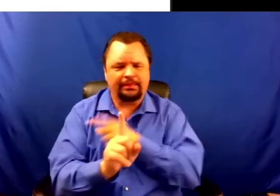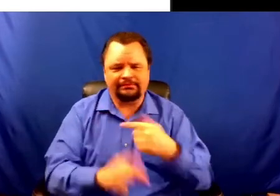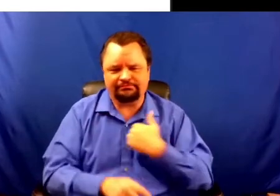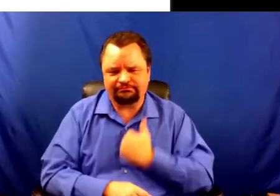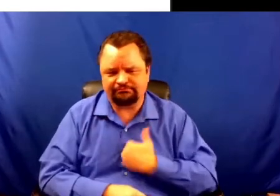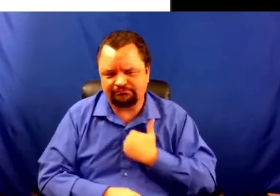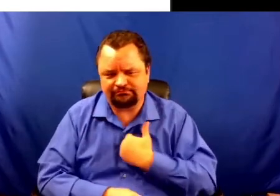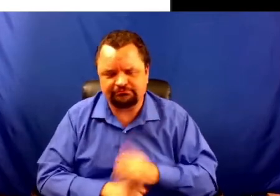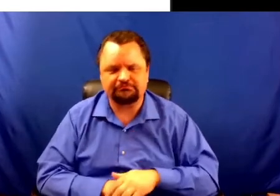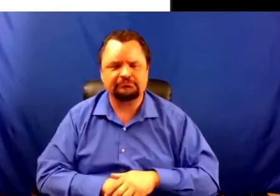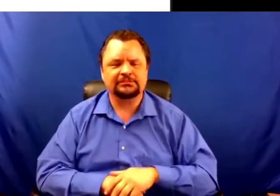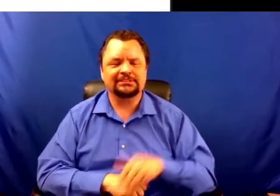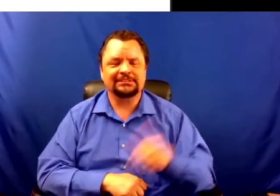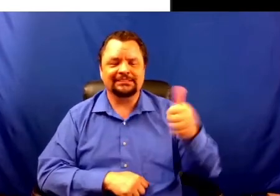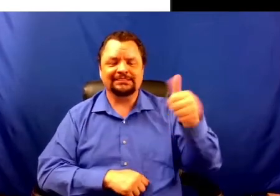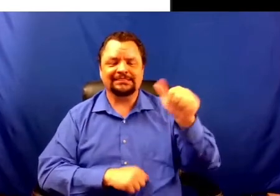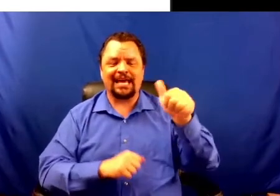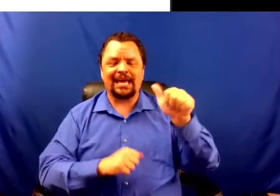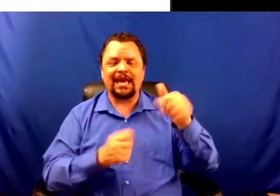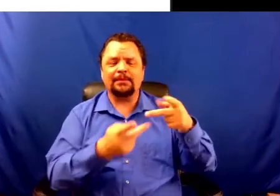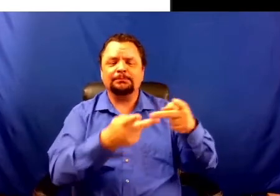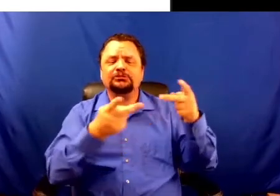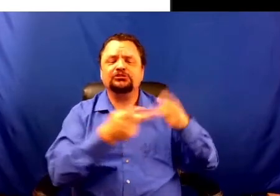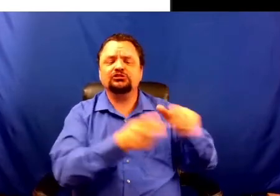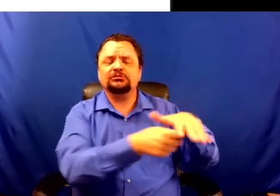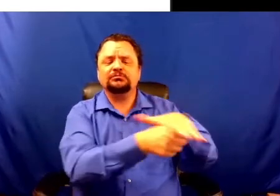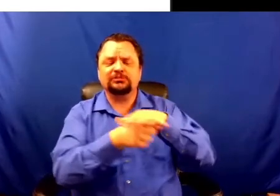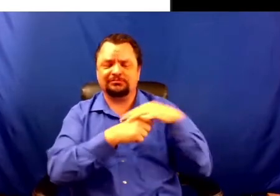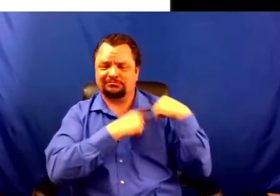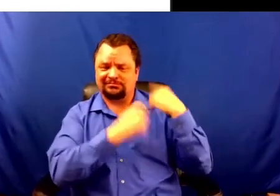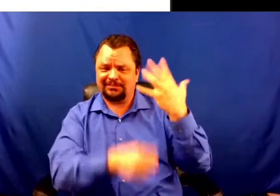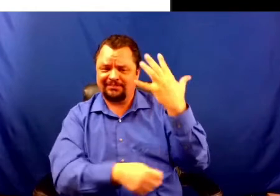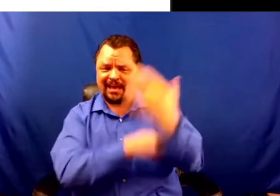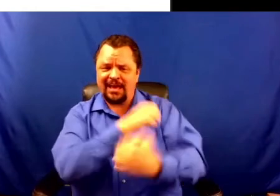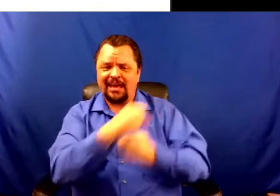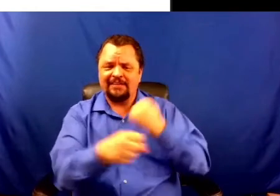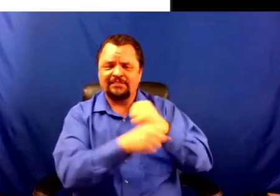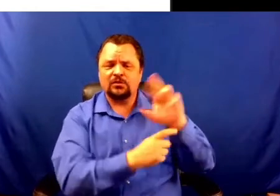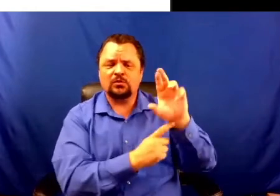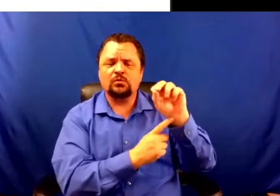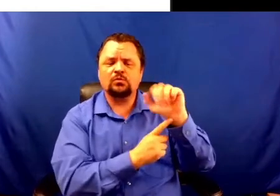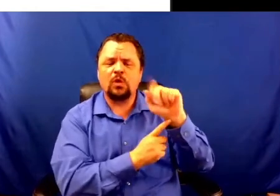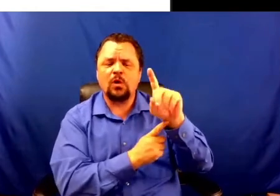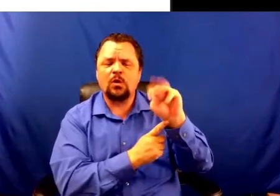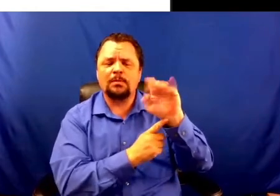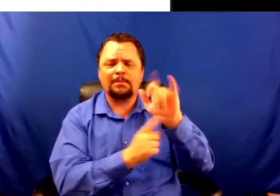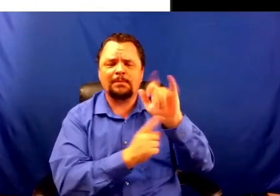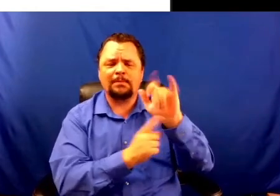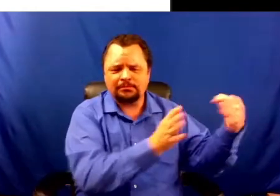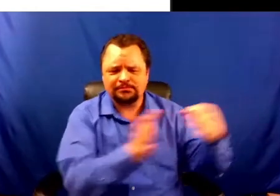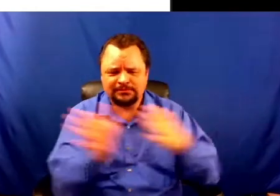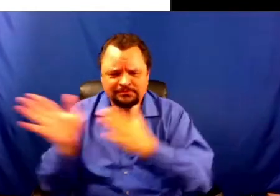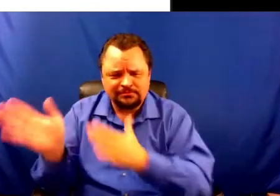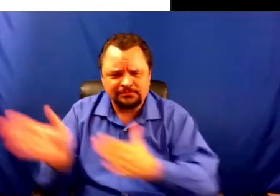part of a 5-year roadmap that Susan, I know, has been working with the Board of County Commissioners to fund.